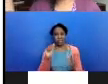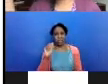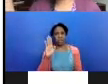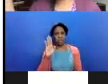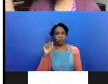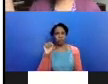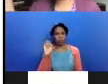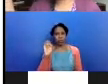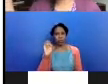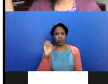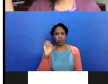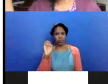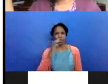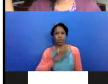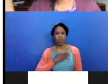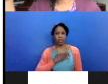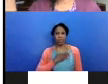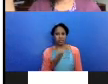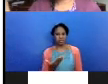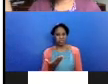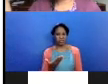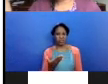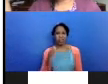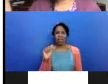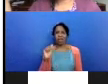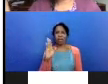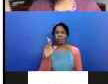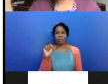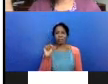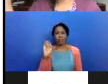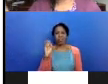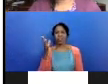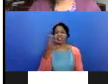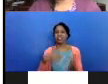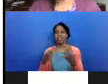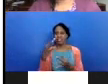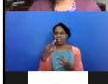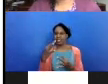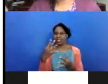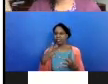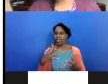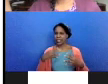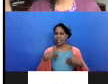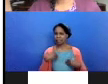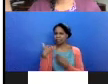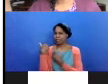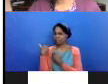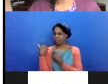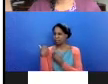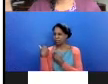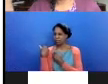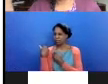acknowledgement instead of responsibility. I think this is an important distinction. Can you say more about that? And you